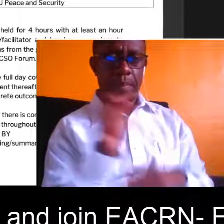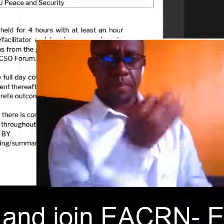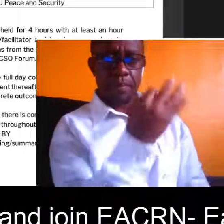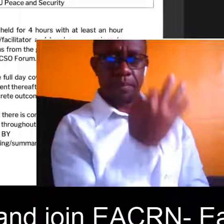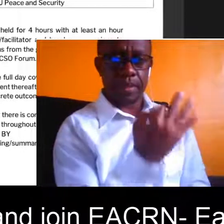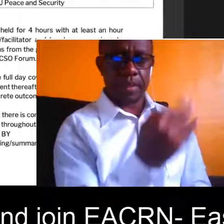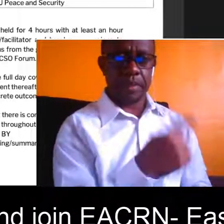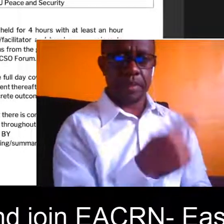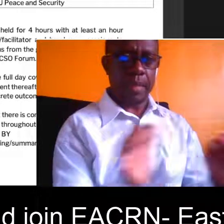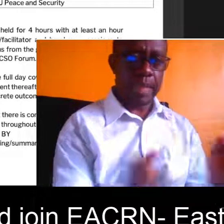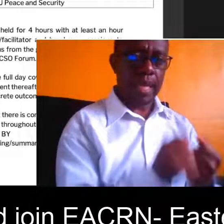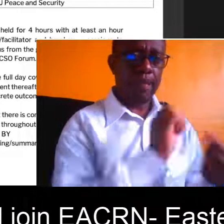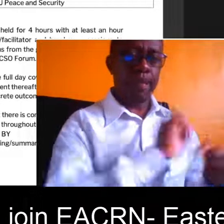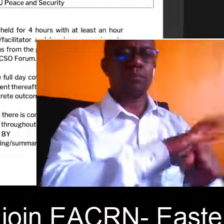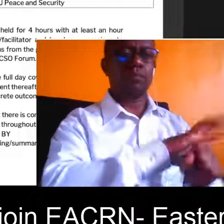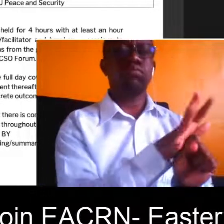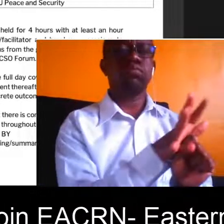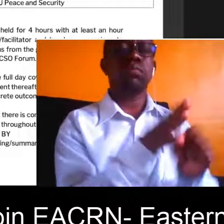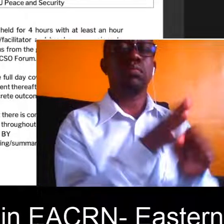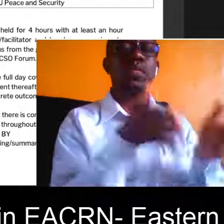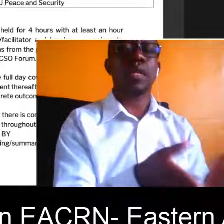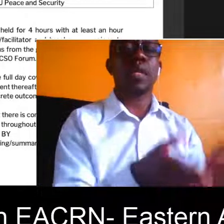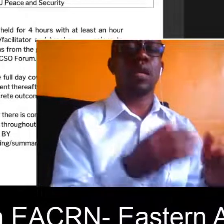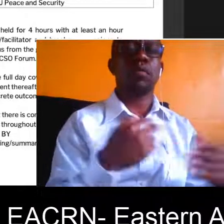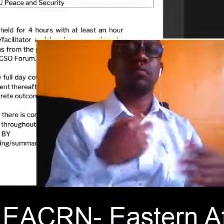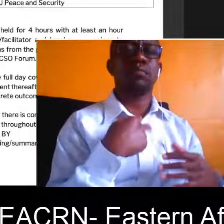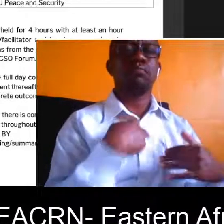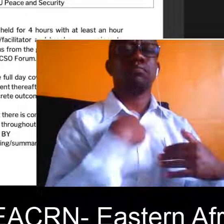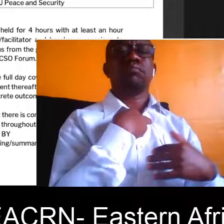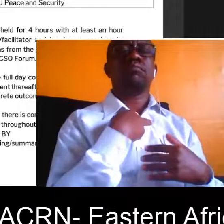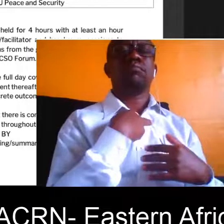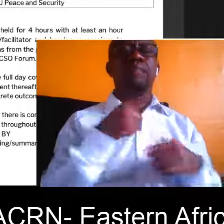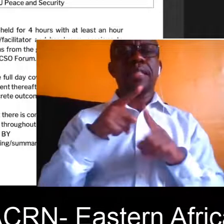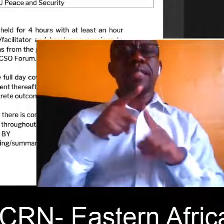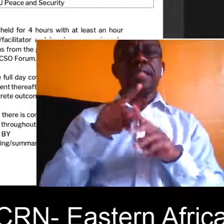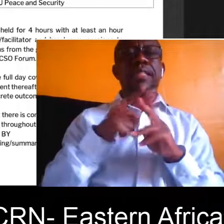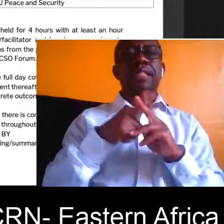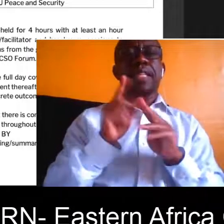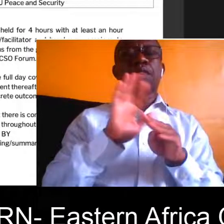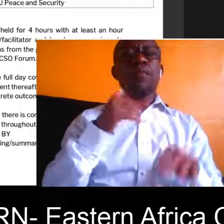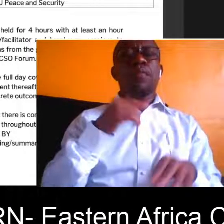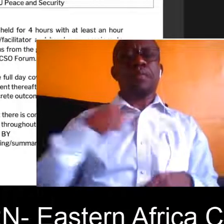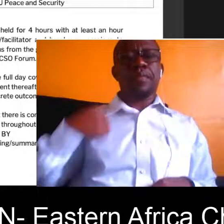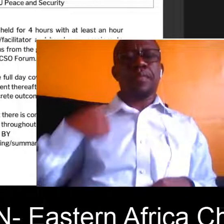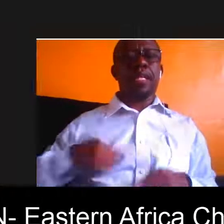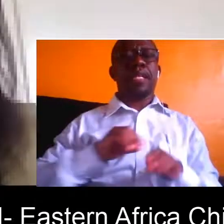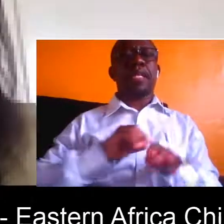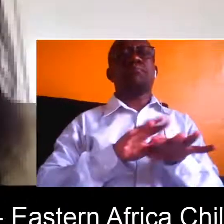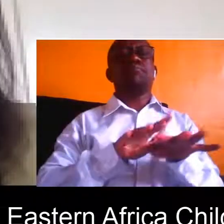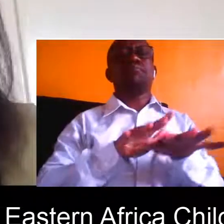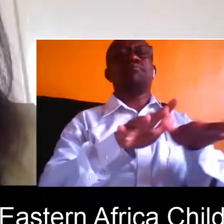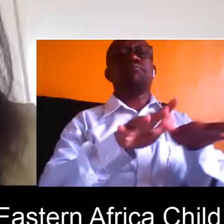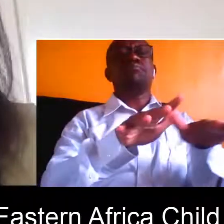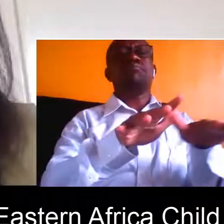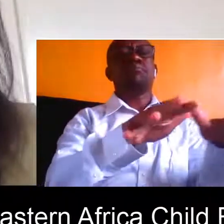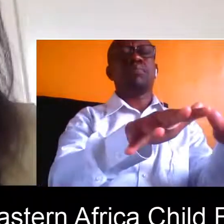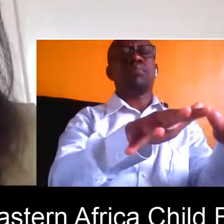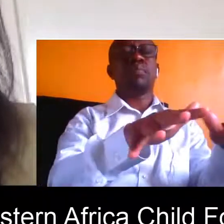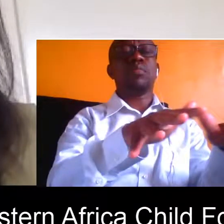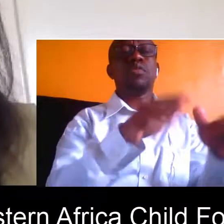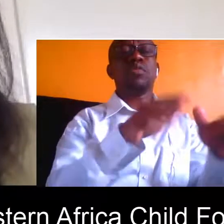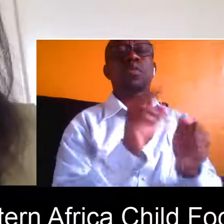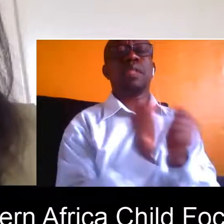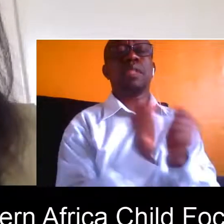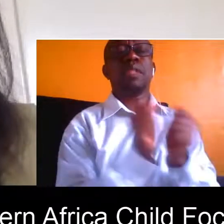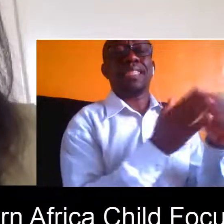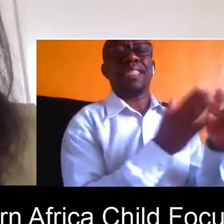pandemic that happened in China, that started in China at the end of 2019 and the beginning of